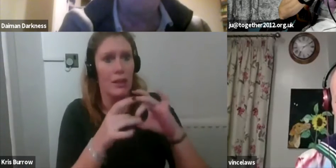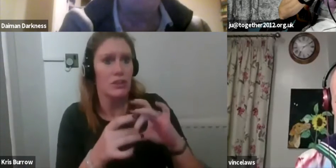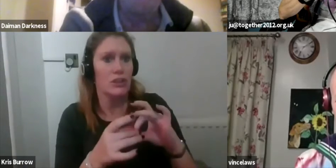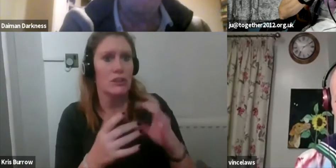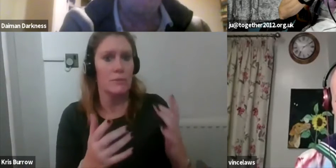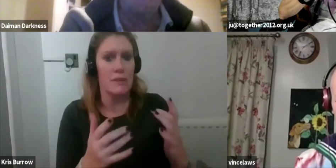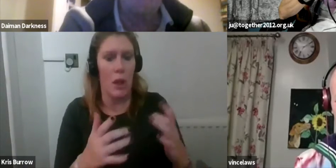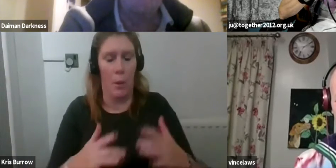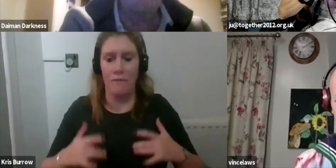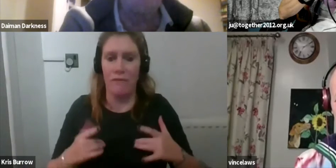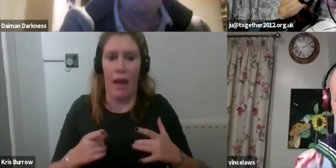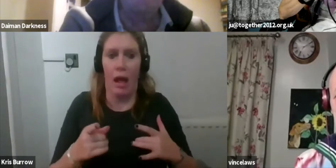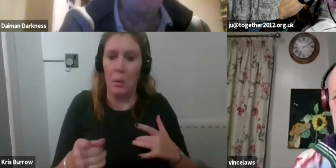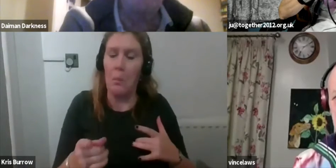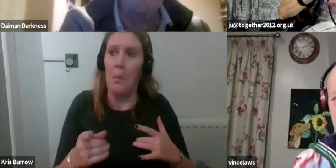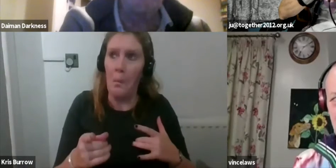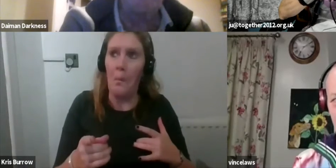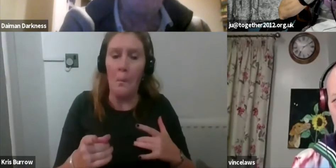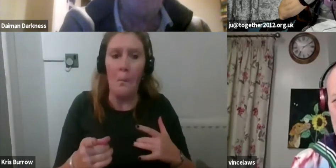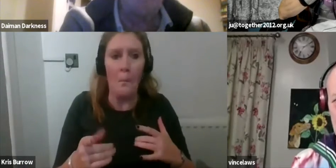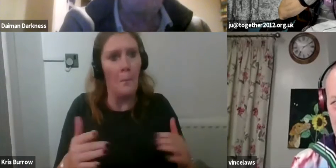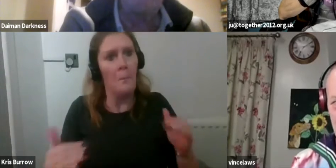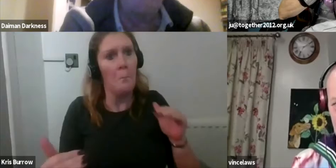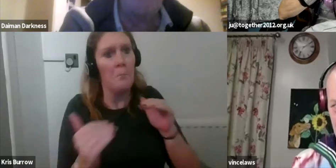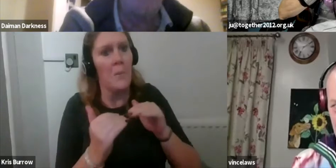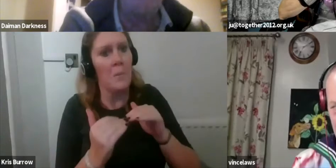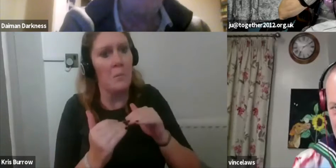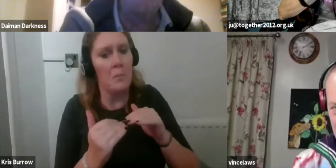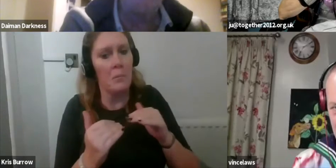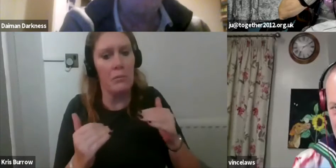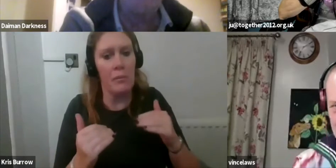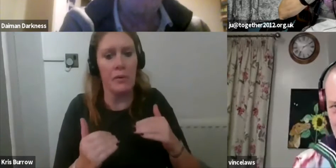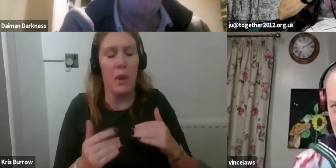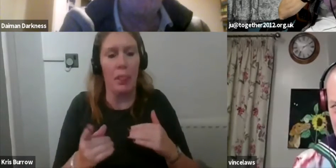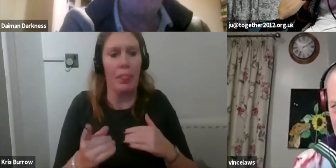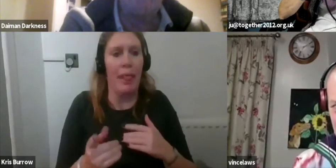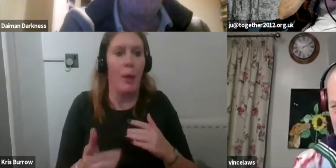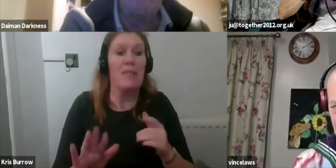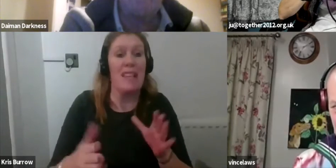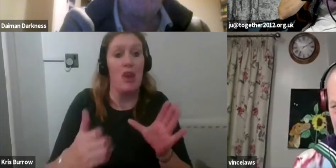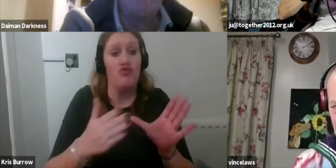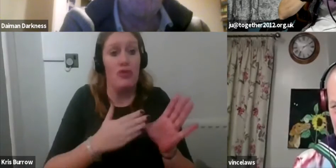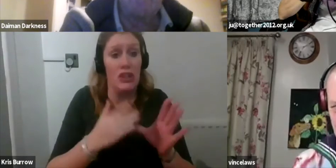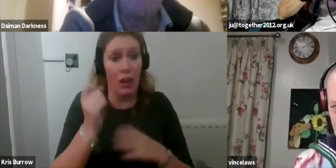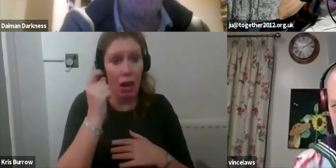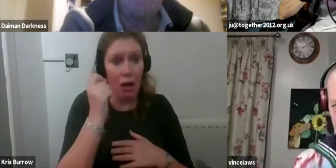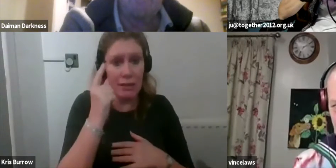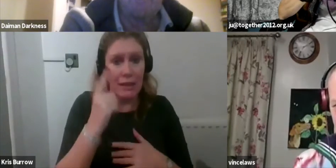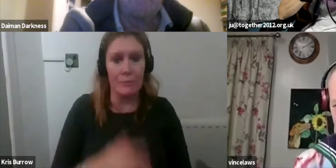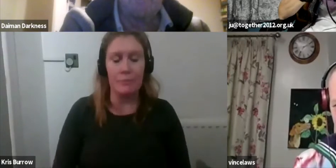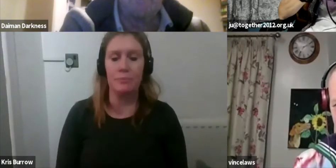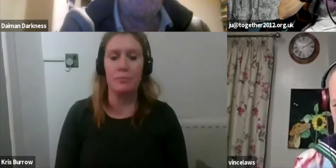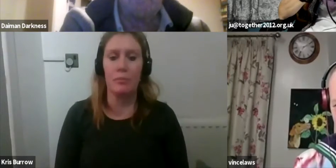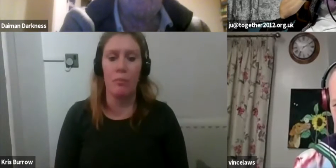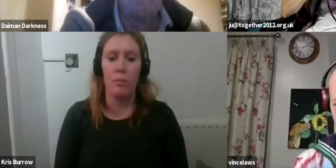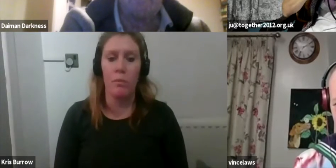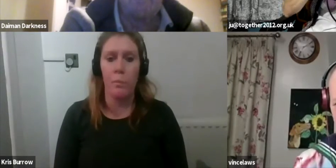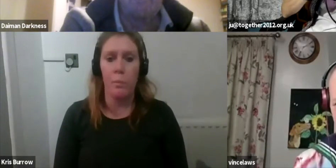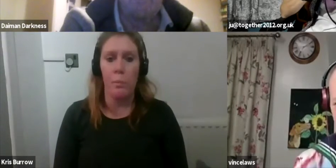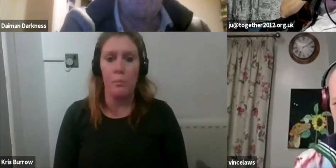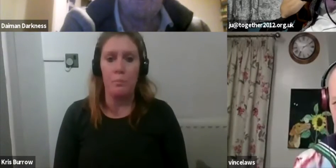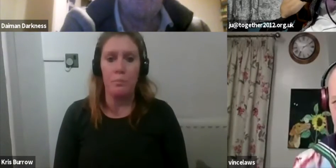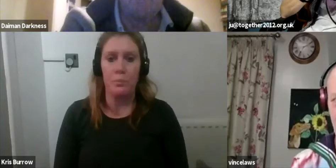and run with. So that was the original idea. Yes, I mean, like I say, I'm